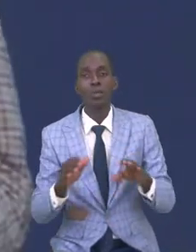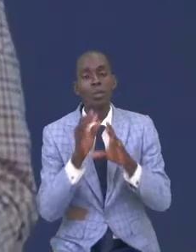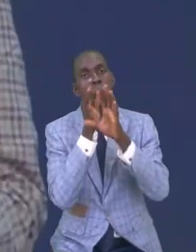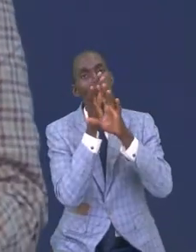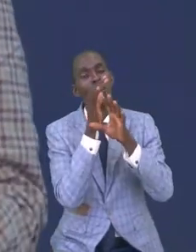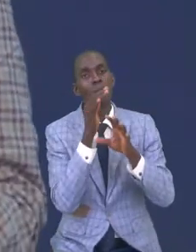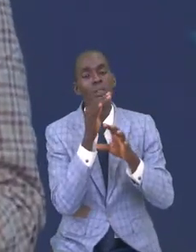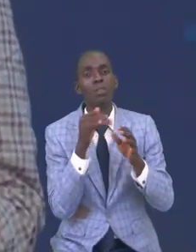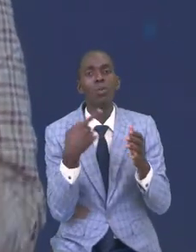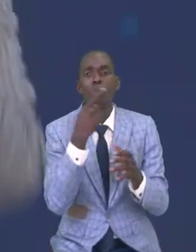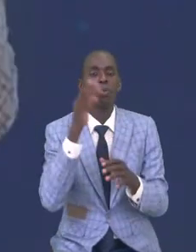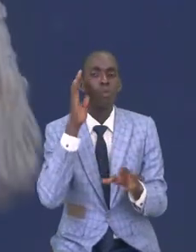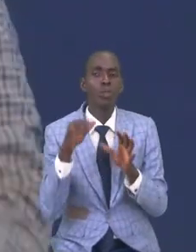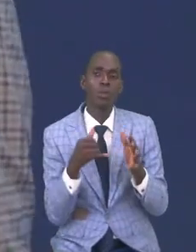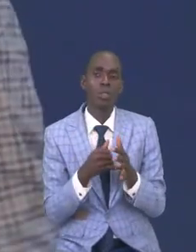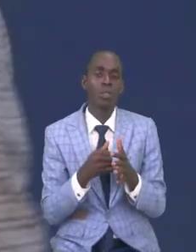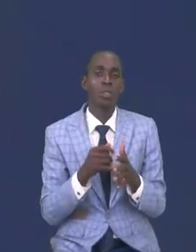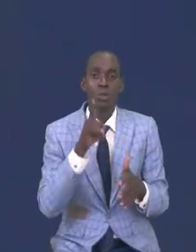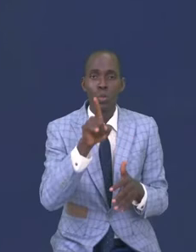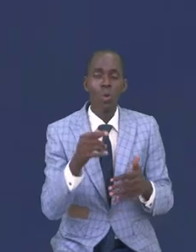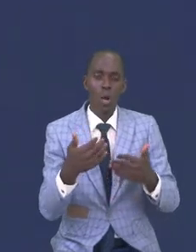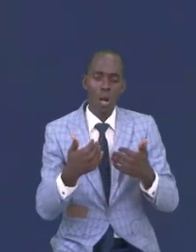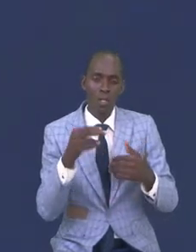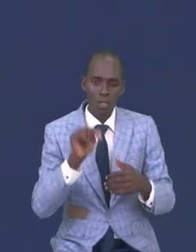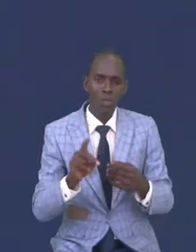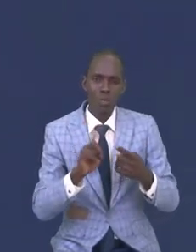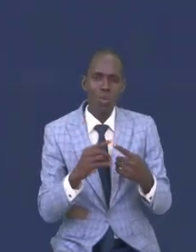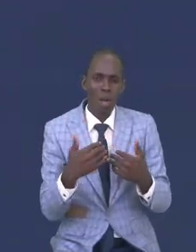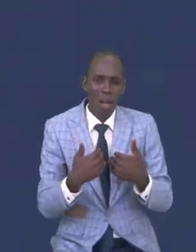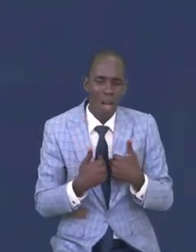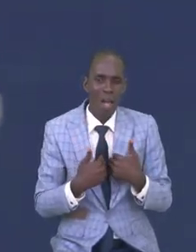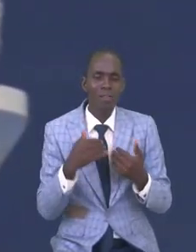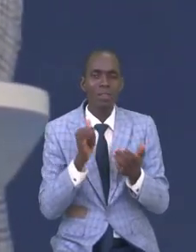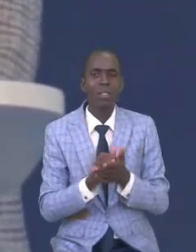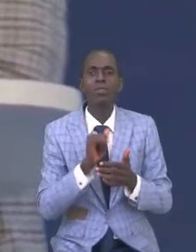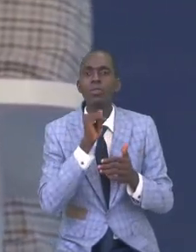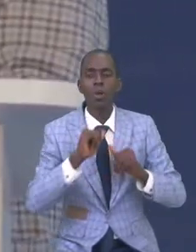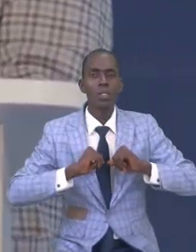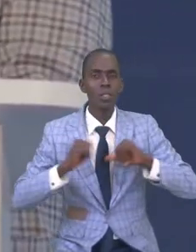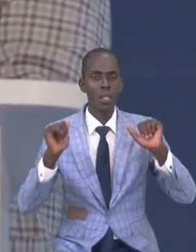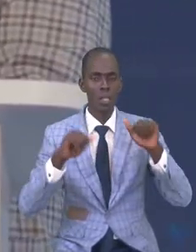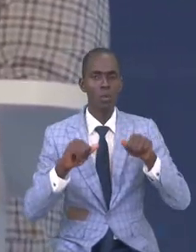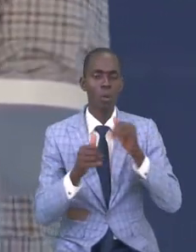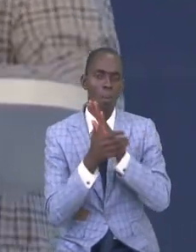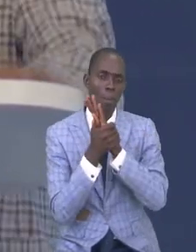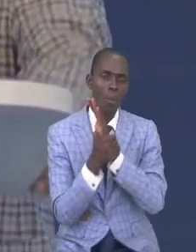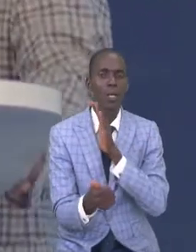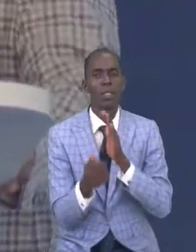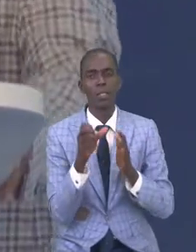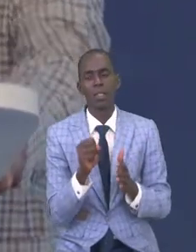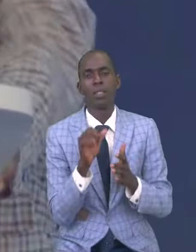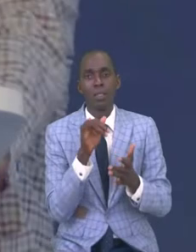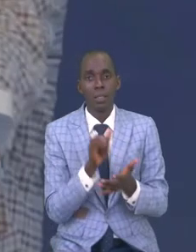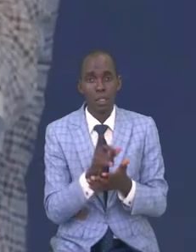will blow it. You have to have undeniable potential that